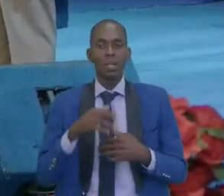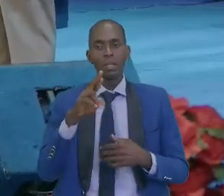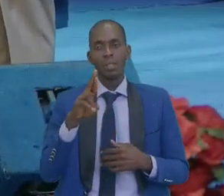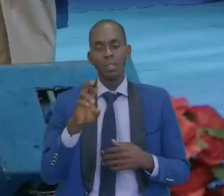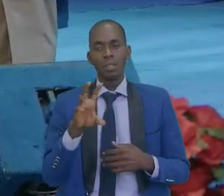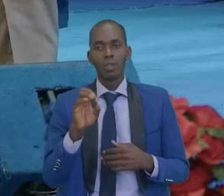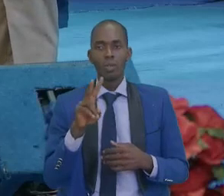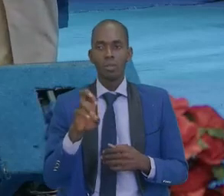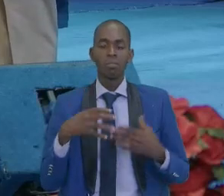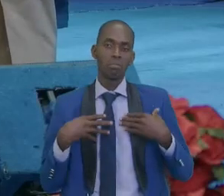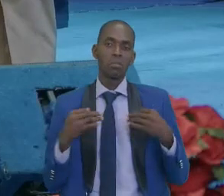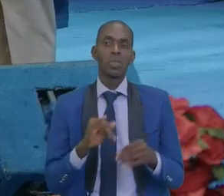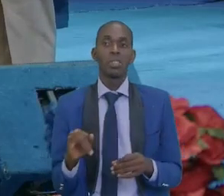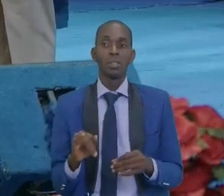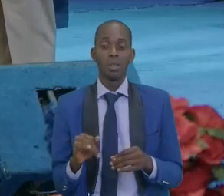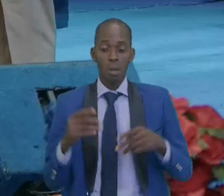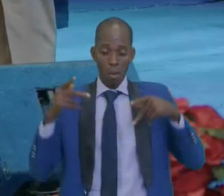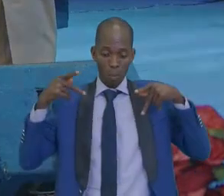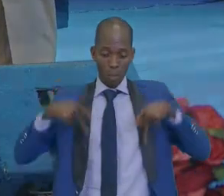Personal present joy.